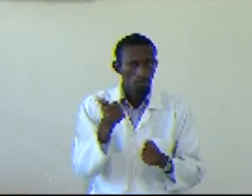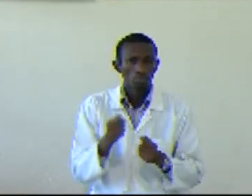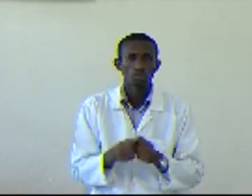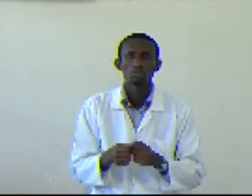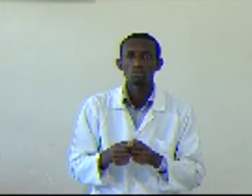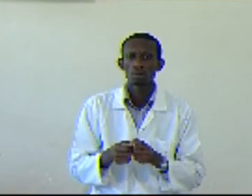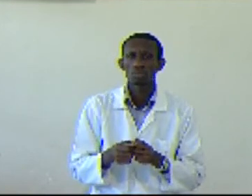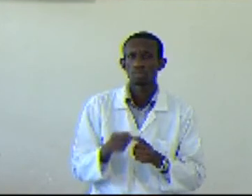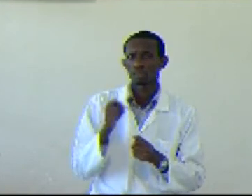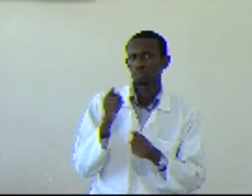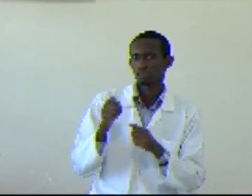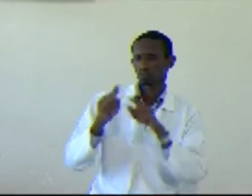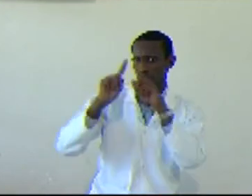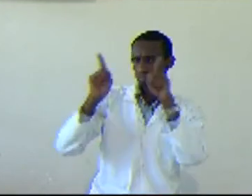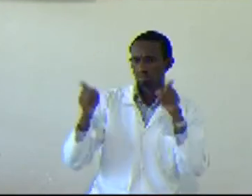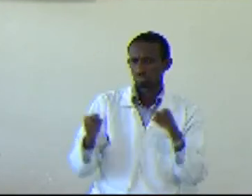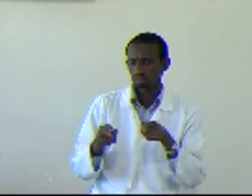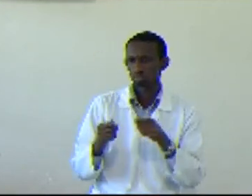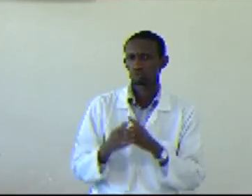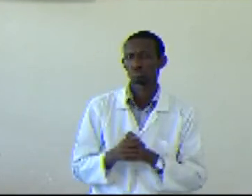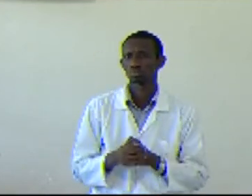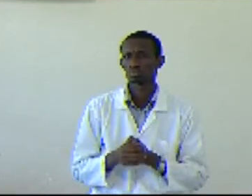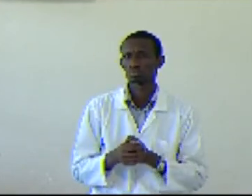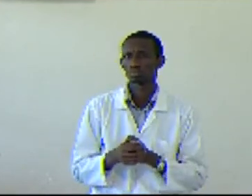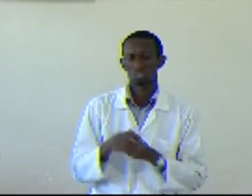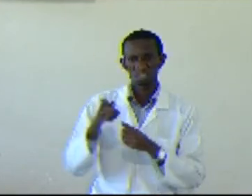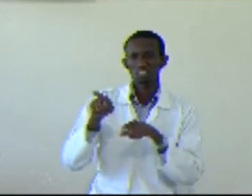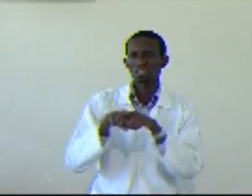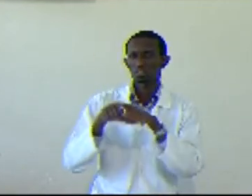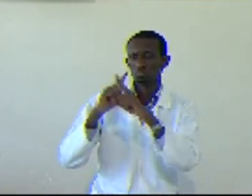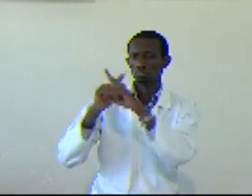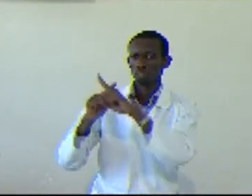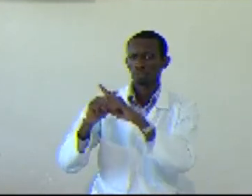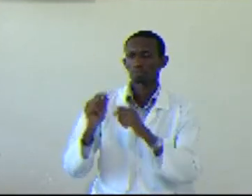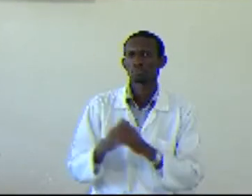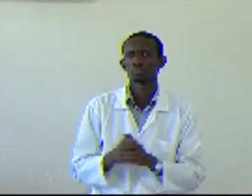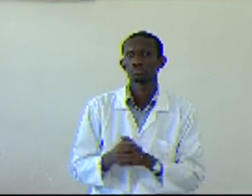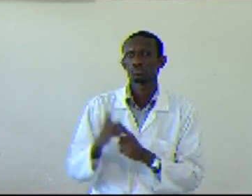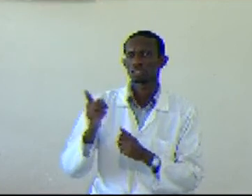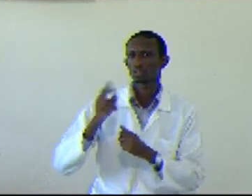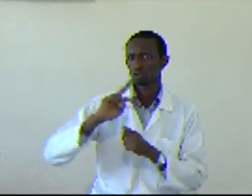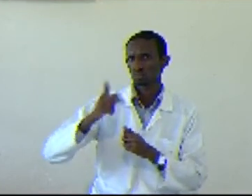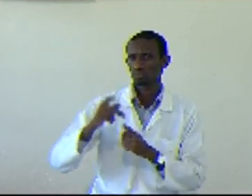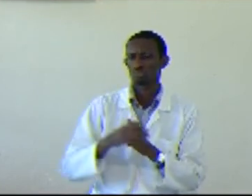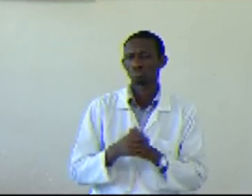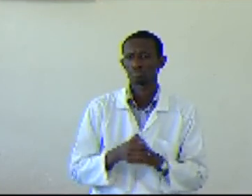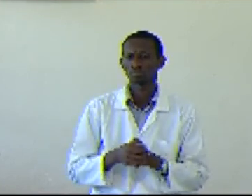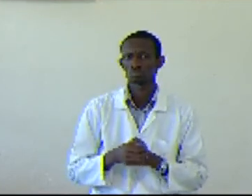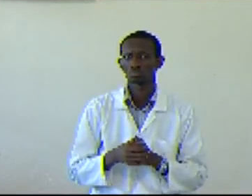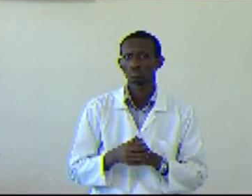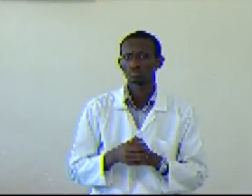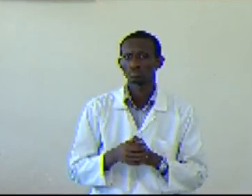is over this one, all the times. So this, the answer in 2 ampere. So